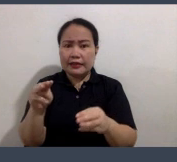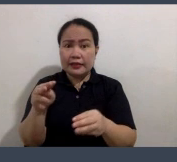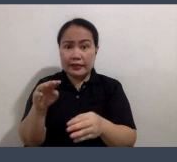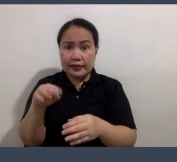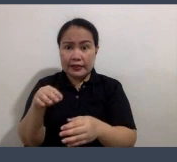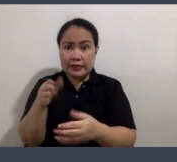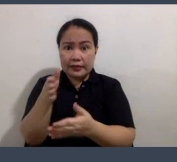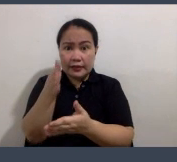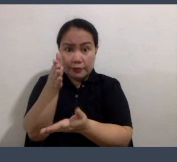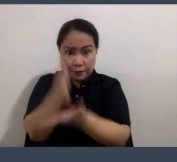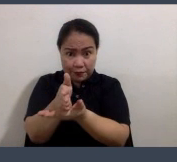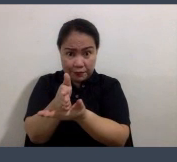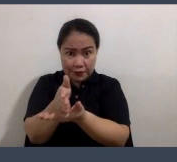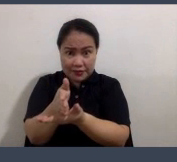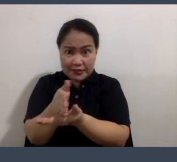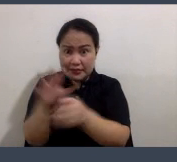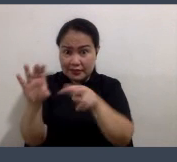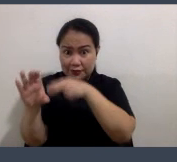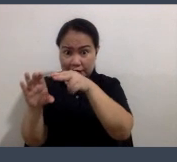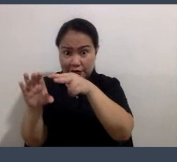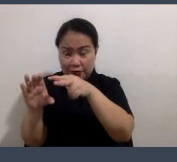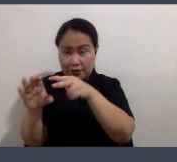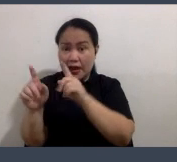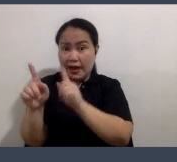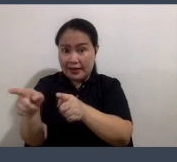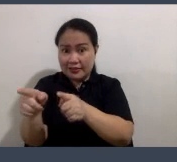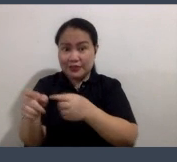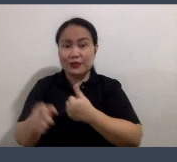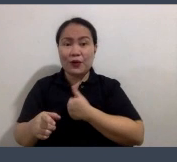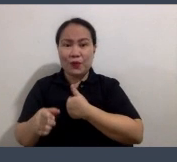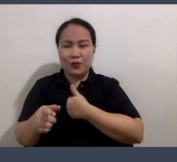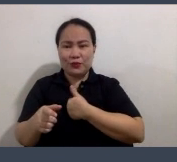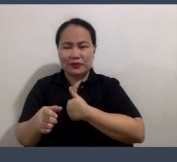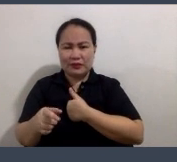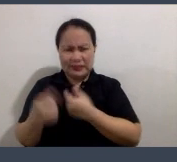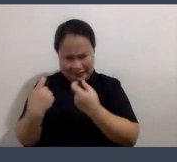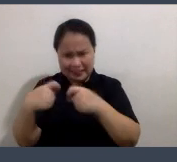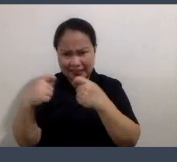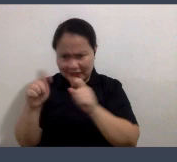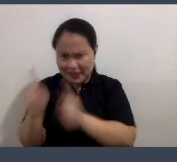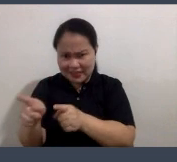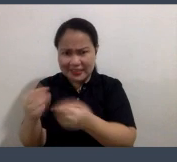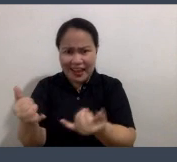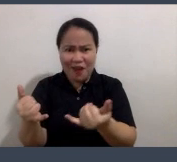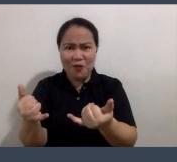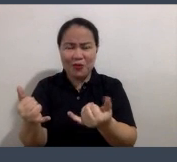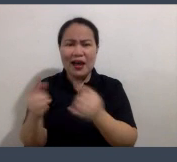so you can answer on your own without looking at the answer key.